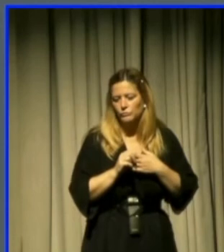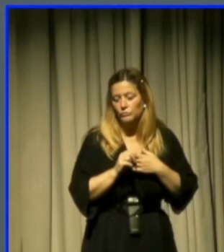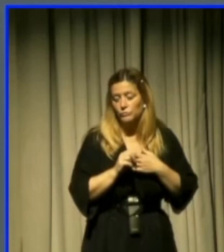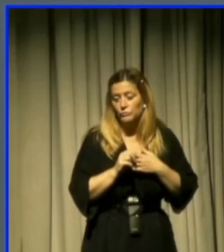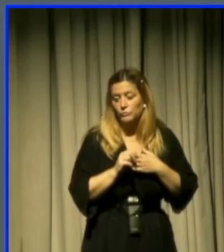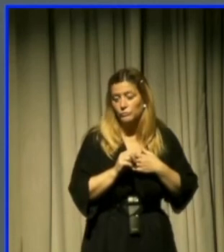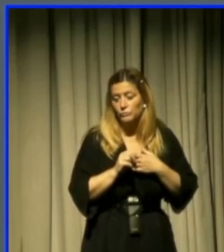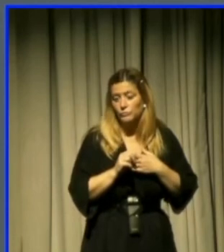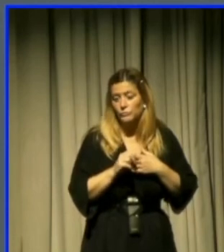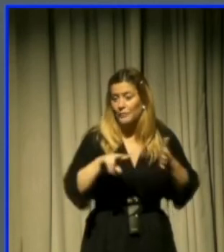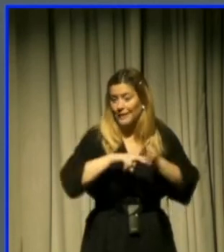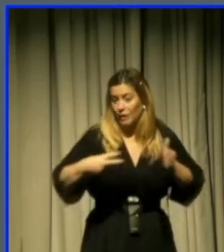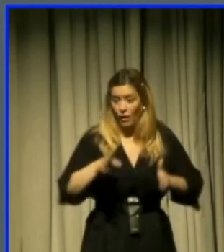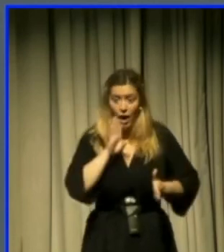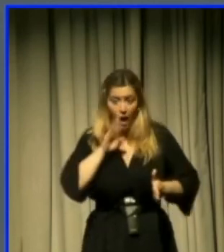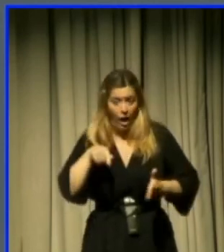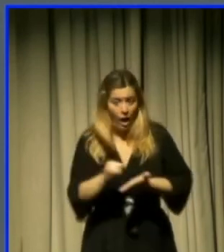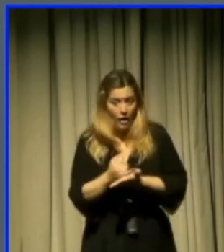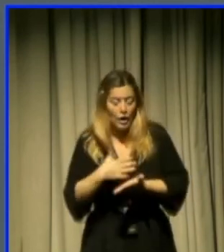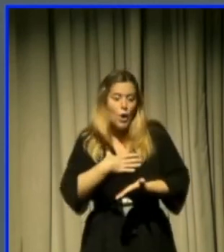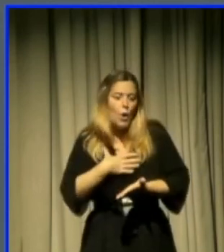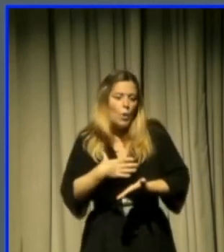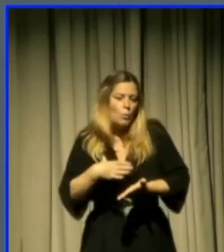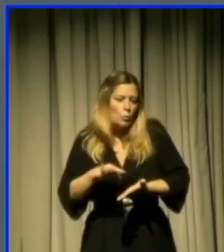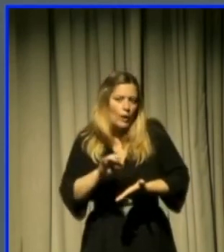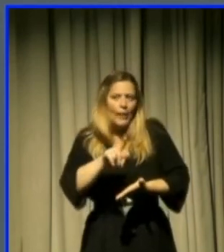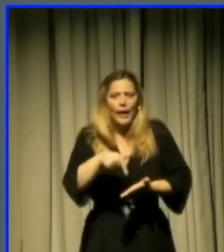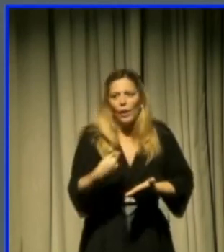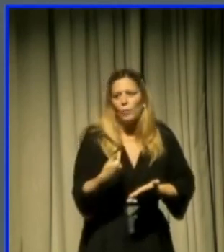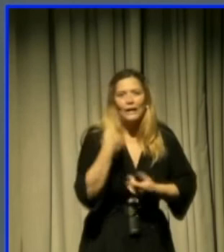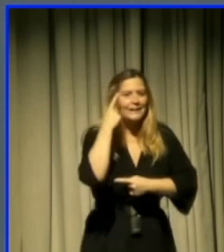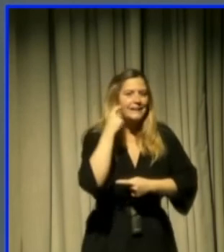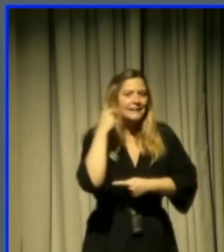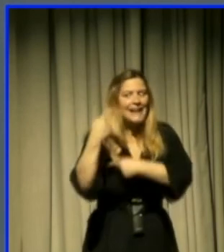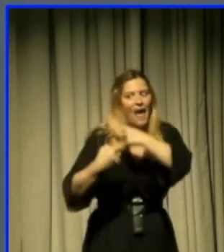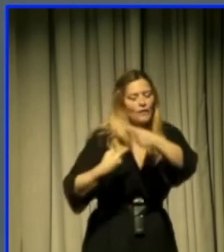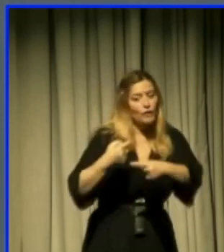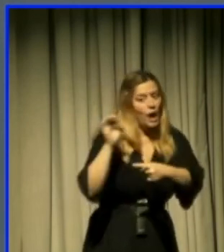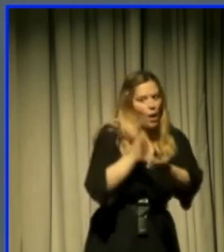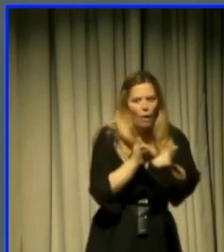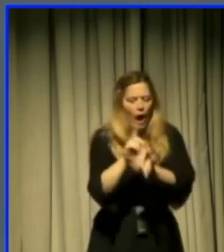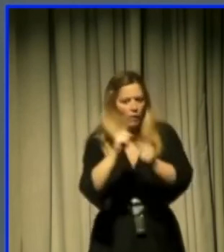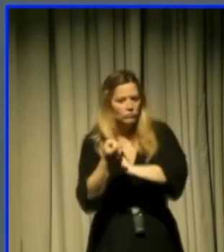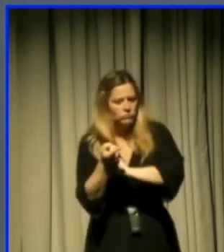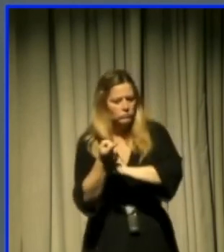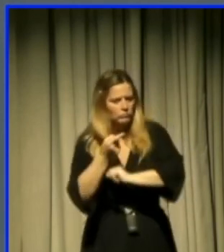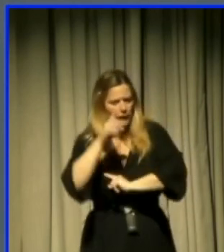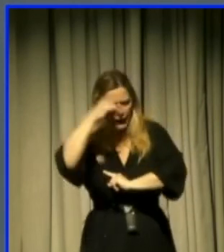they invent, or extremely creative, so they can be super far-fetched in what they devise.